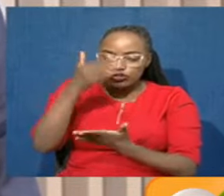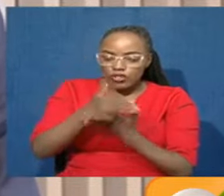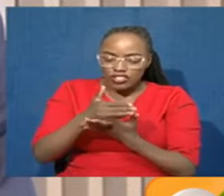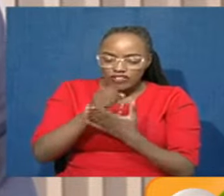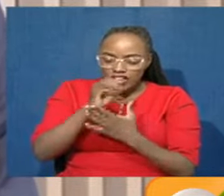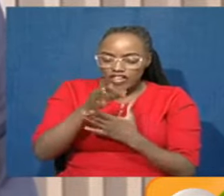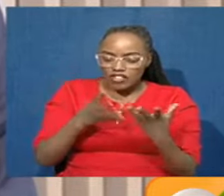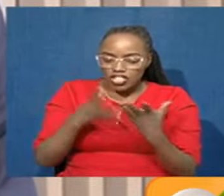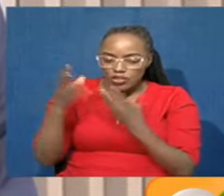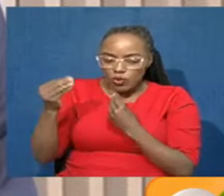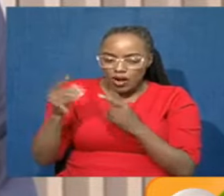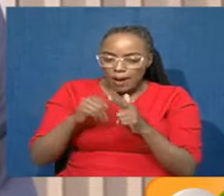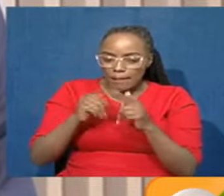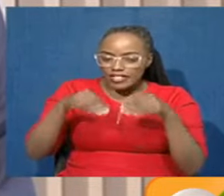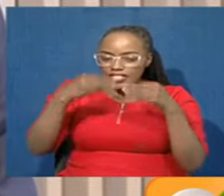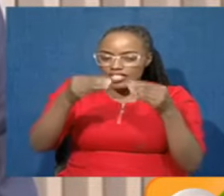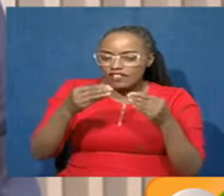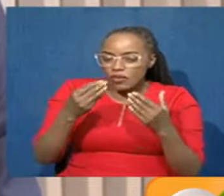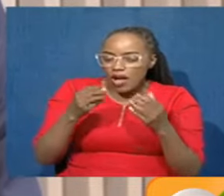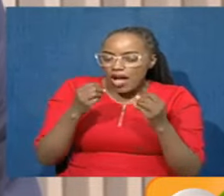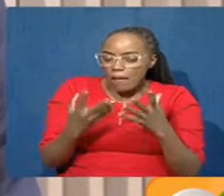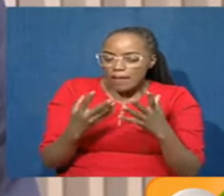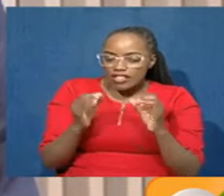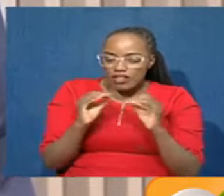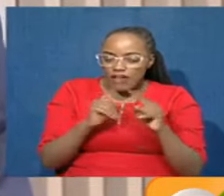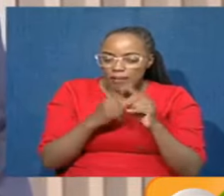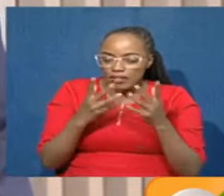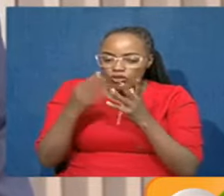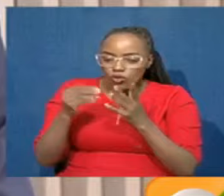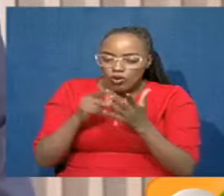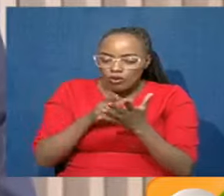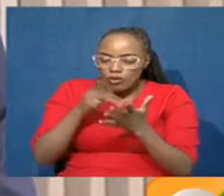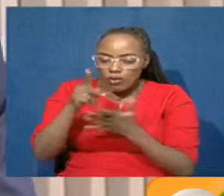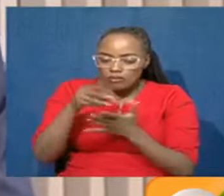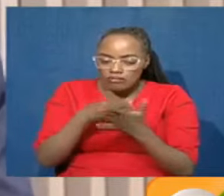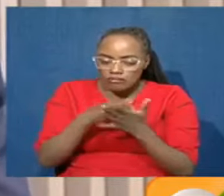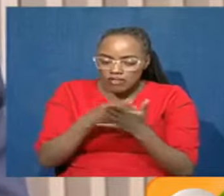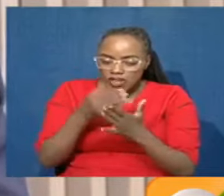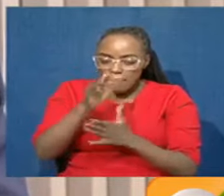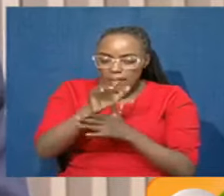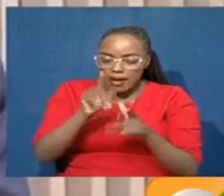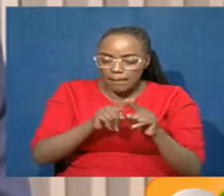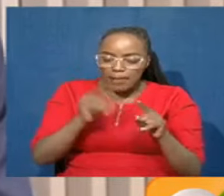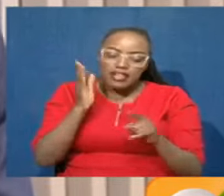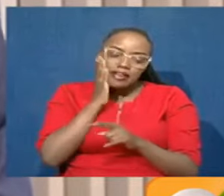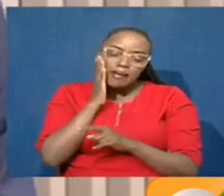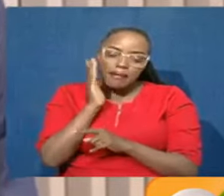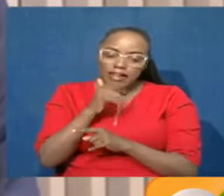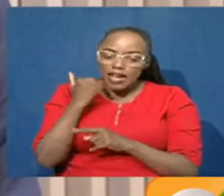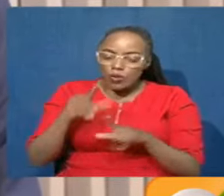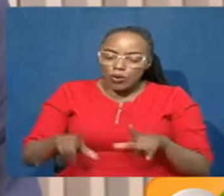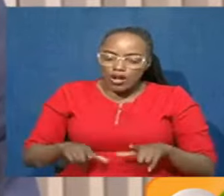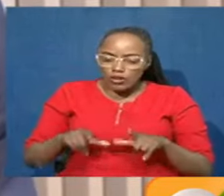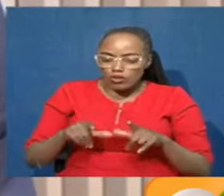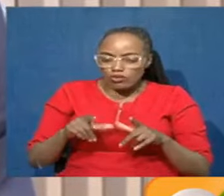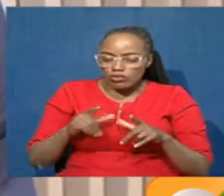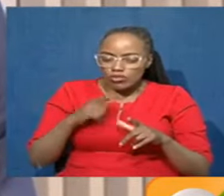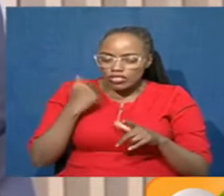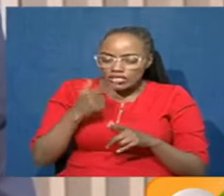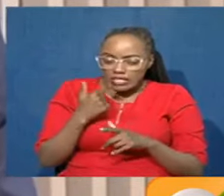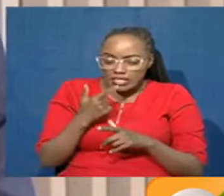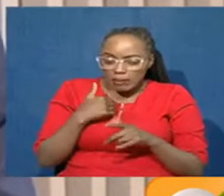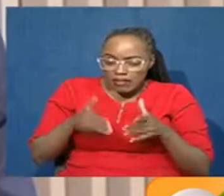got reimbursement, but I can't give you the figure now, but we got some reimbursement, you know, for the mothers who delivered in the month of